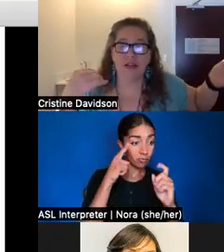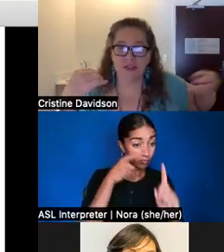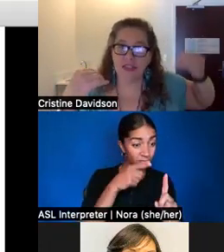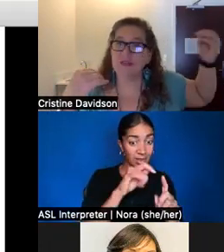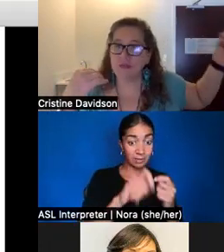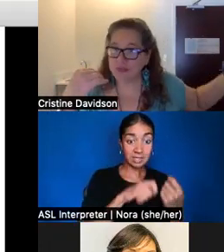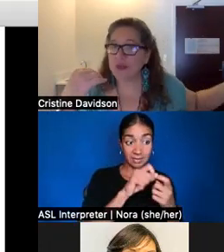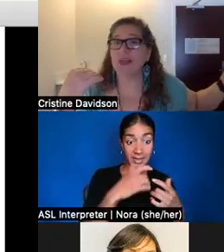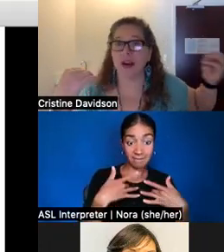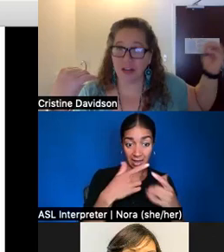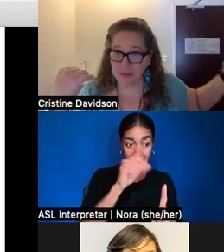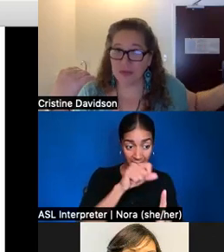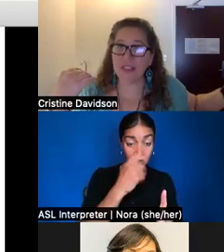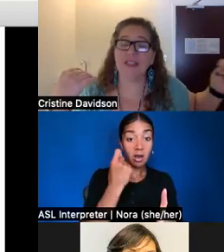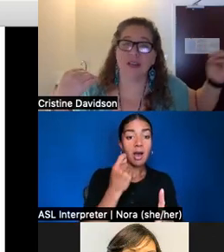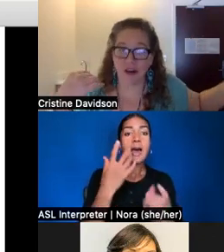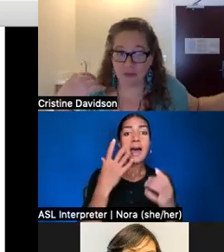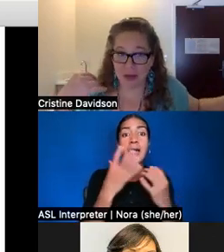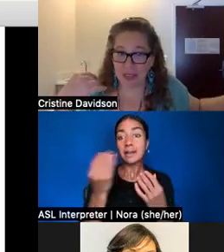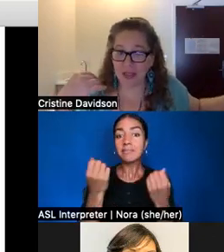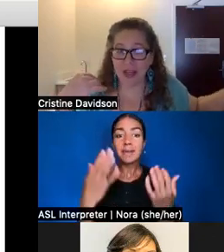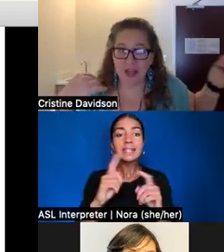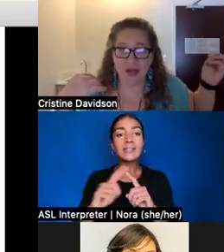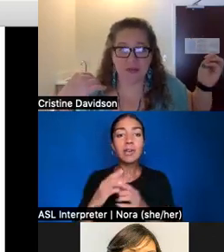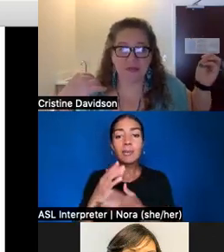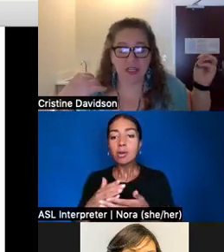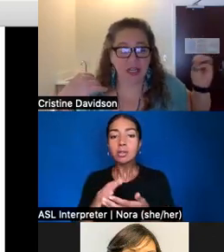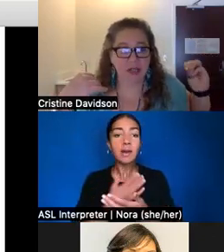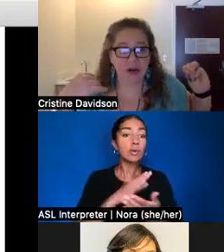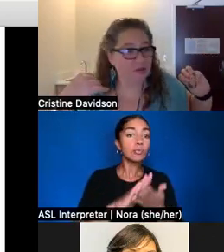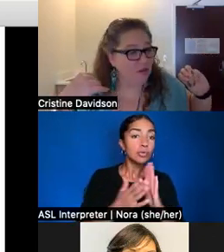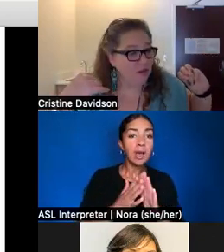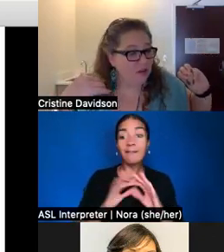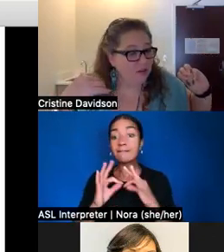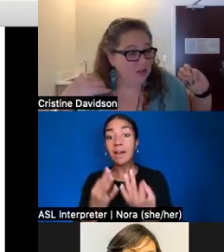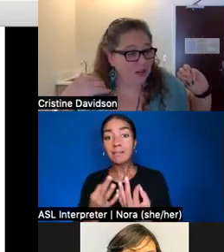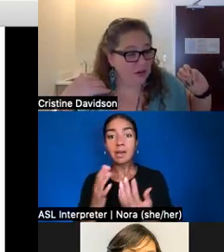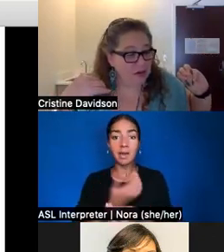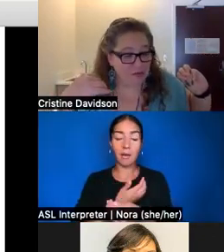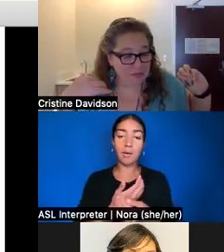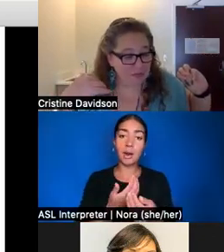many layers in our community, in our family, in